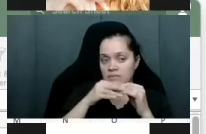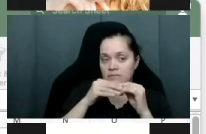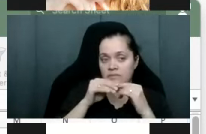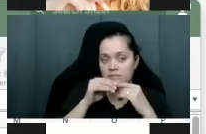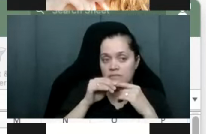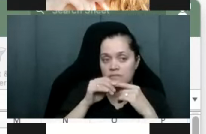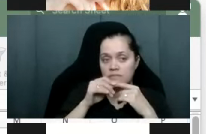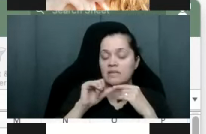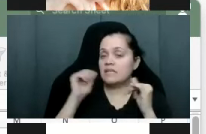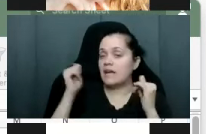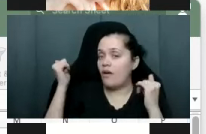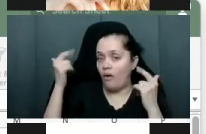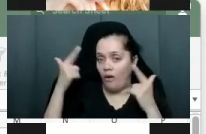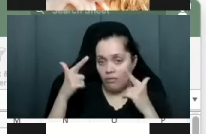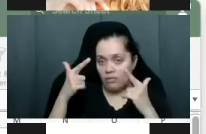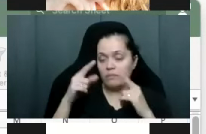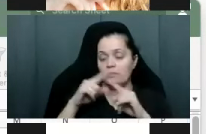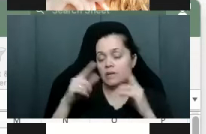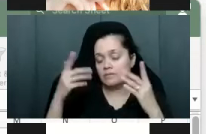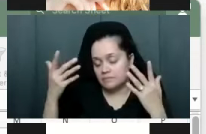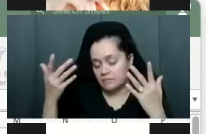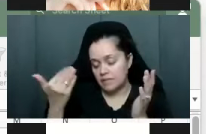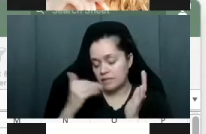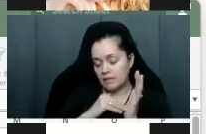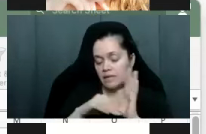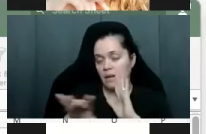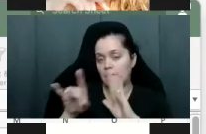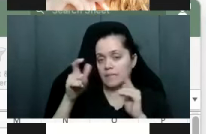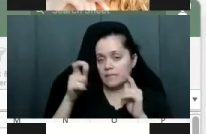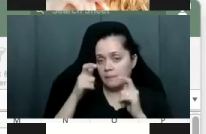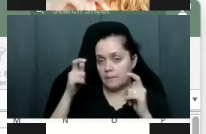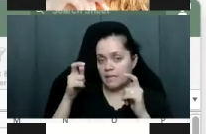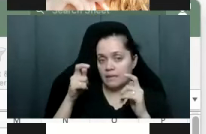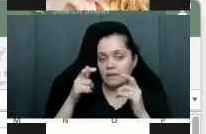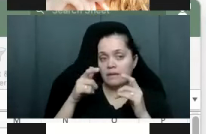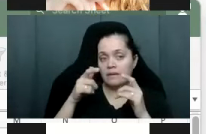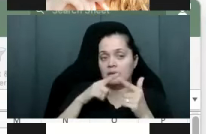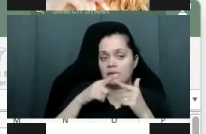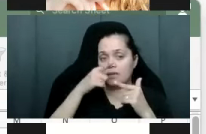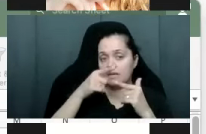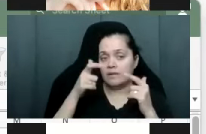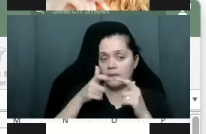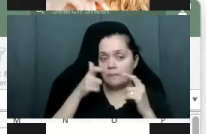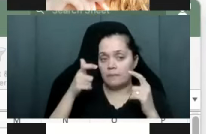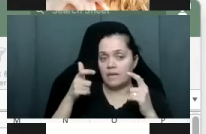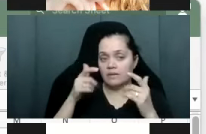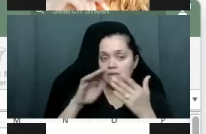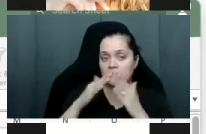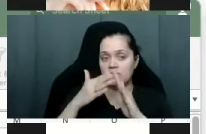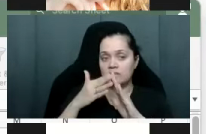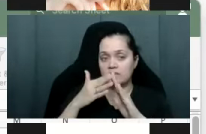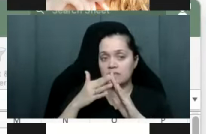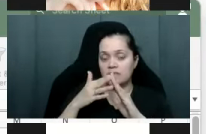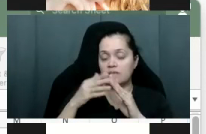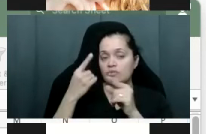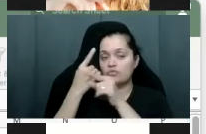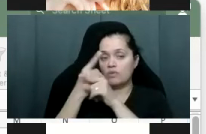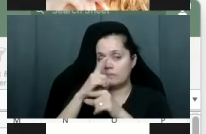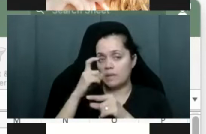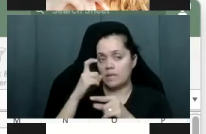It's not all the countries, but I've picked the bigger ones. And here, in fact, the bigger ones is correct